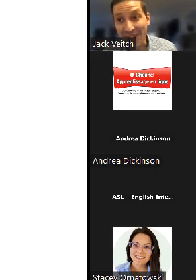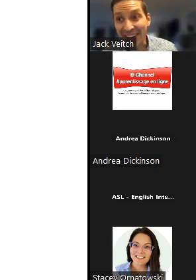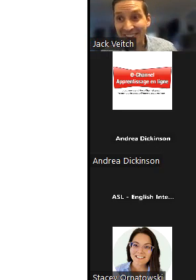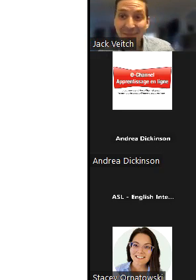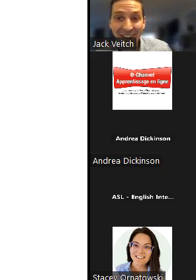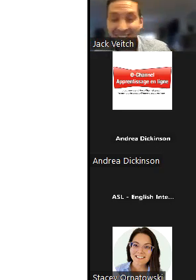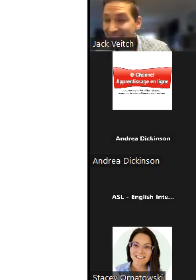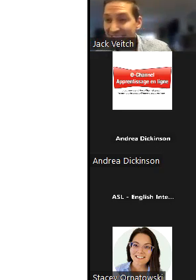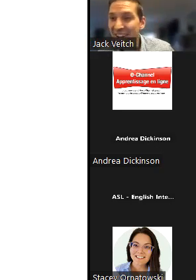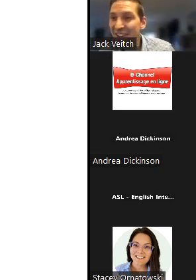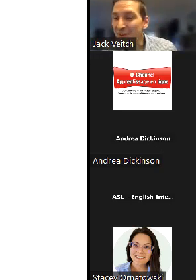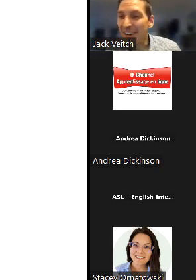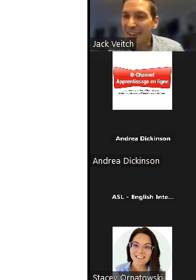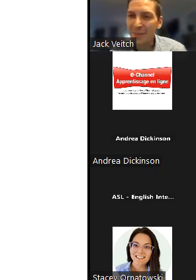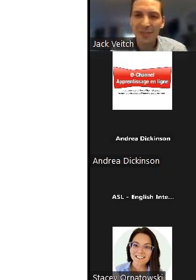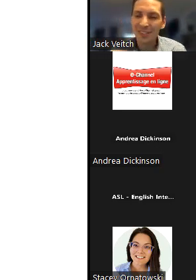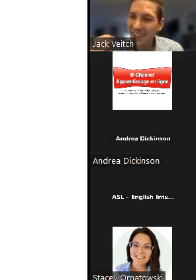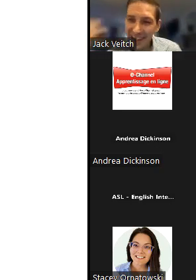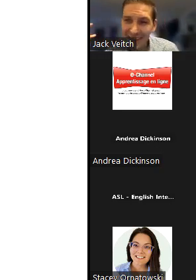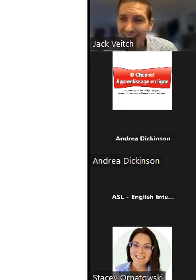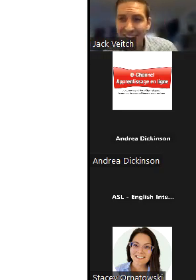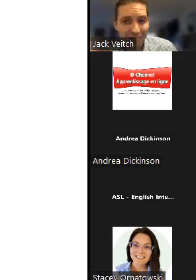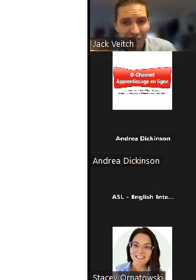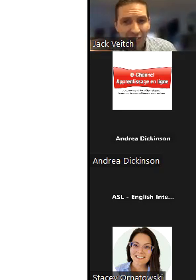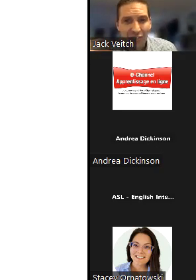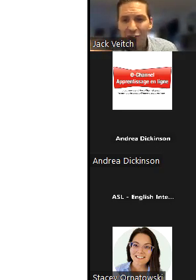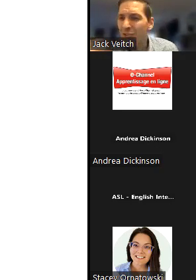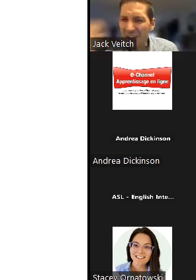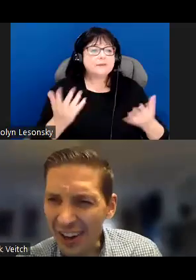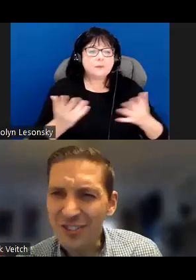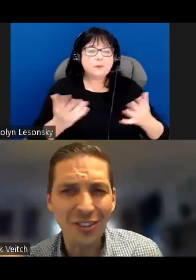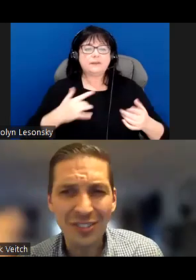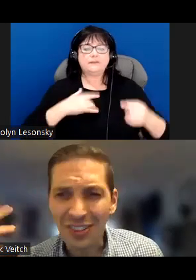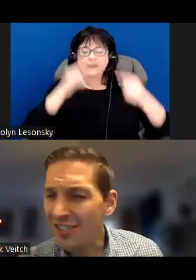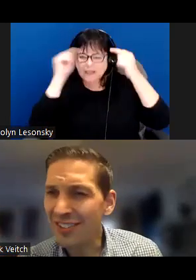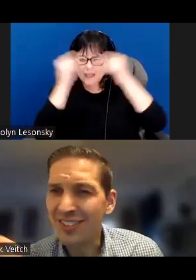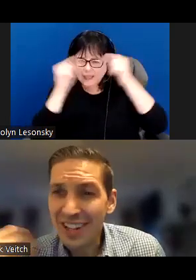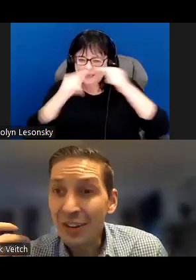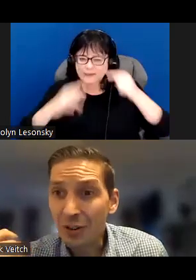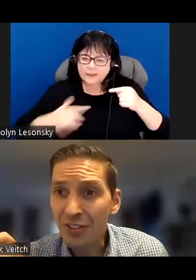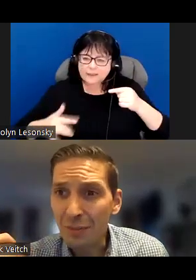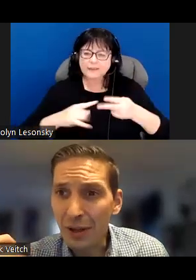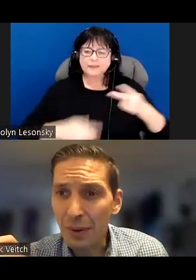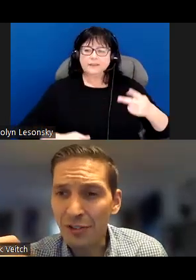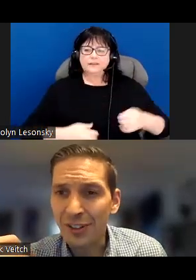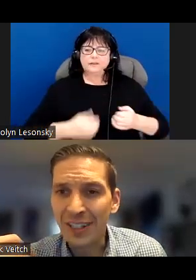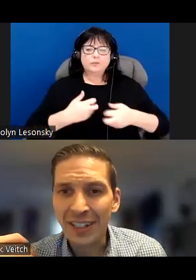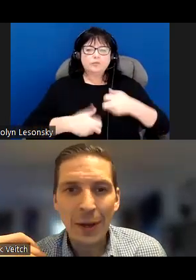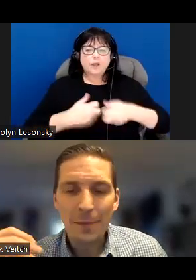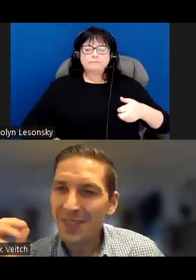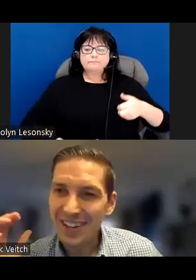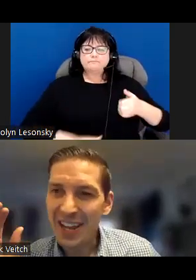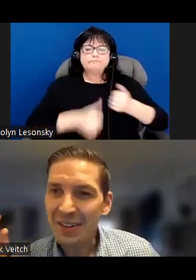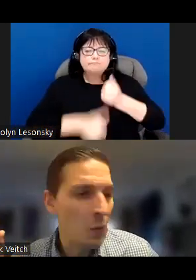Restlessness and somatic complaints. So we talk again about things like headache, digestive issues, nausea or dizziness, the increase in blood